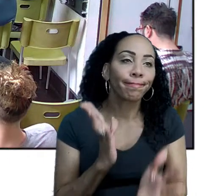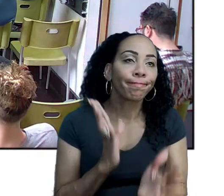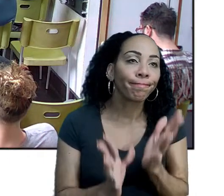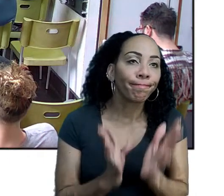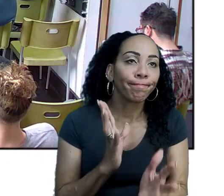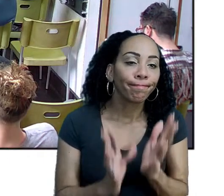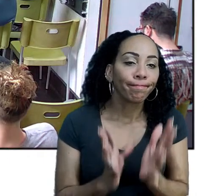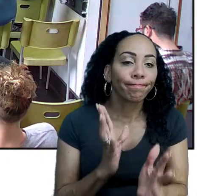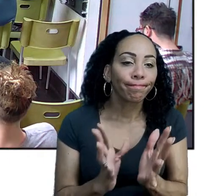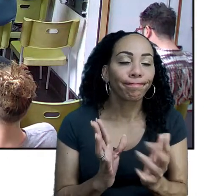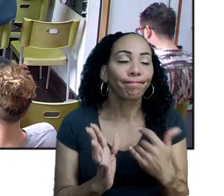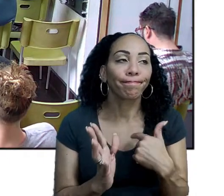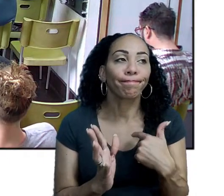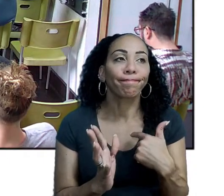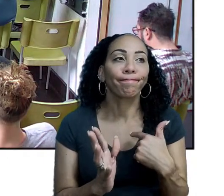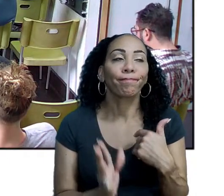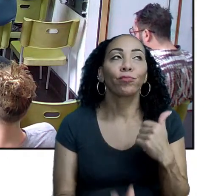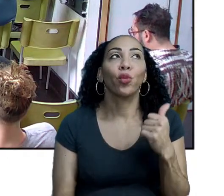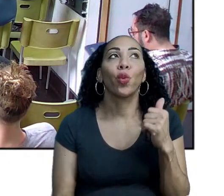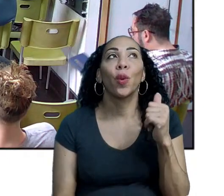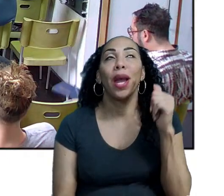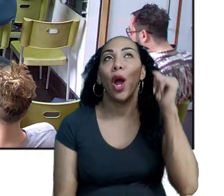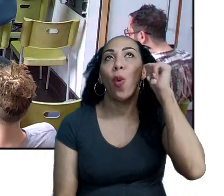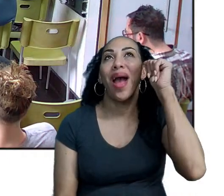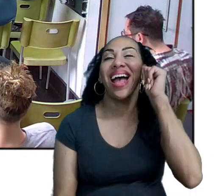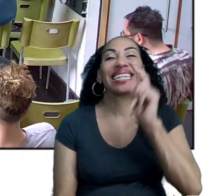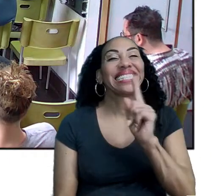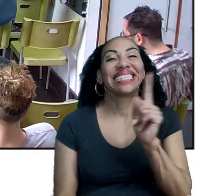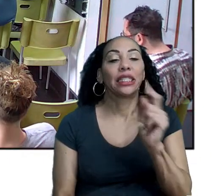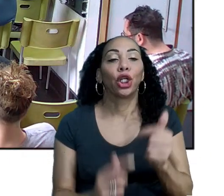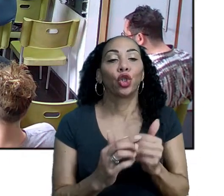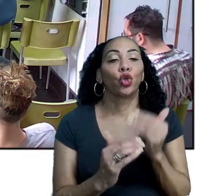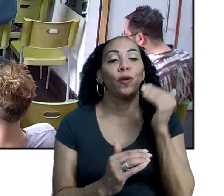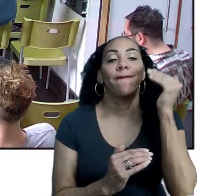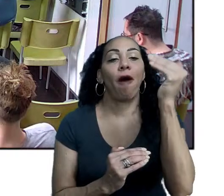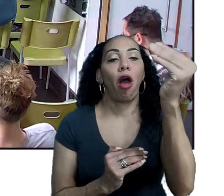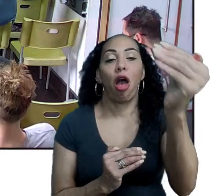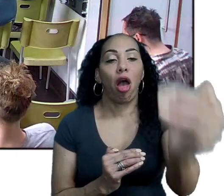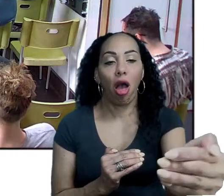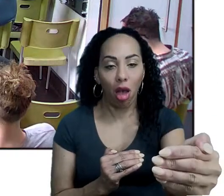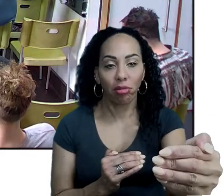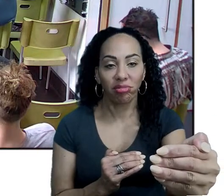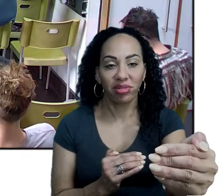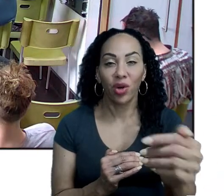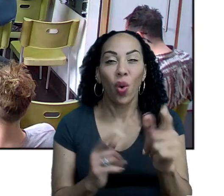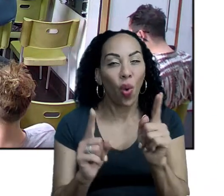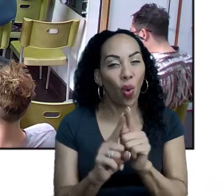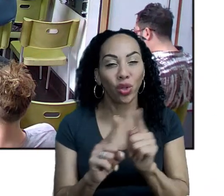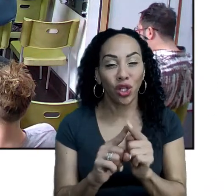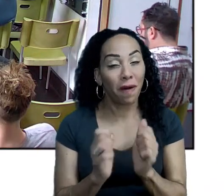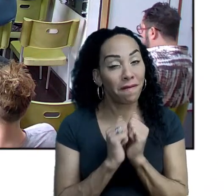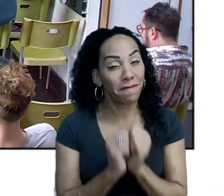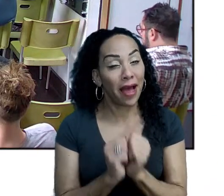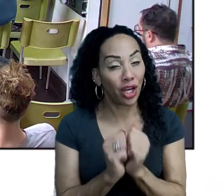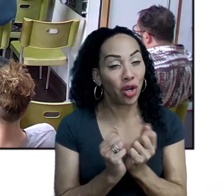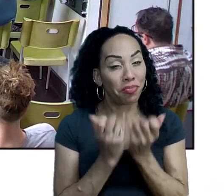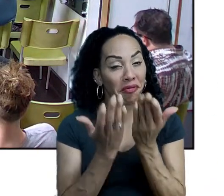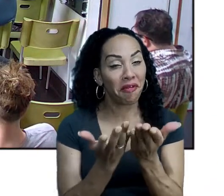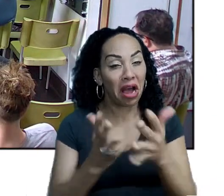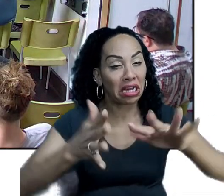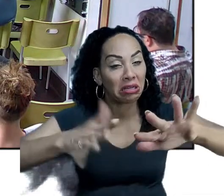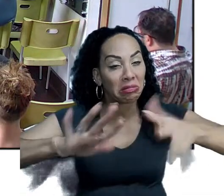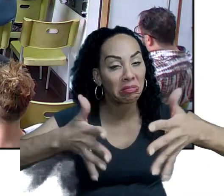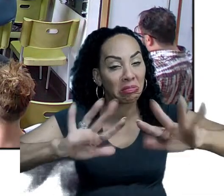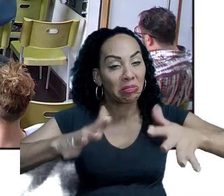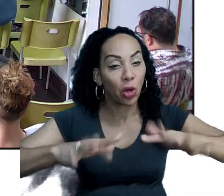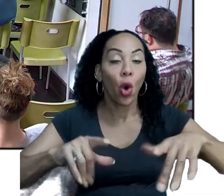been aware that we're slightly outside the scope of what of what we're able to do, and also provide value. You know, and it's what I said about being confident as well. I